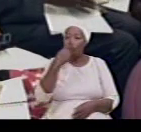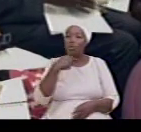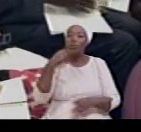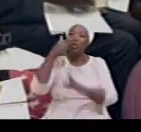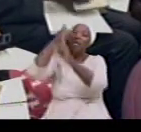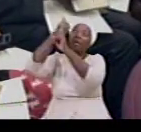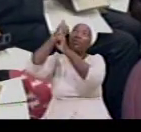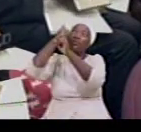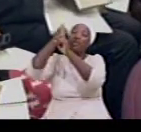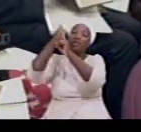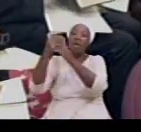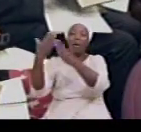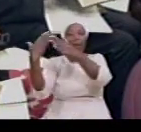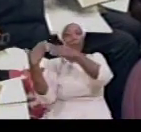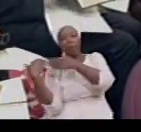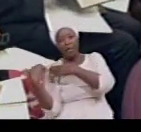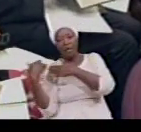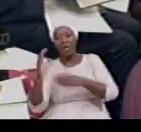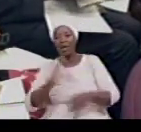sins? Tell me now.